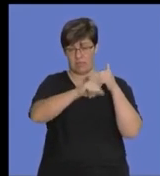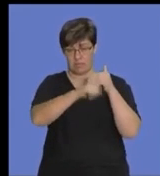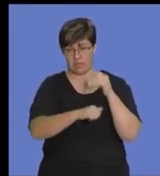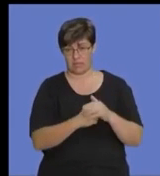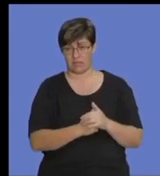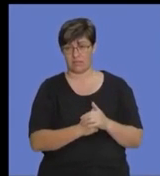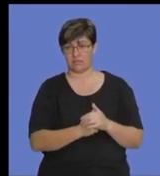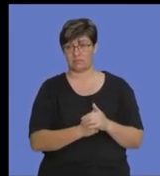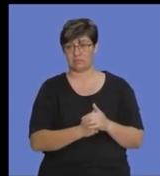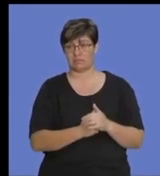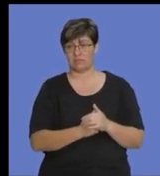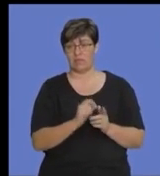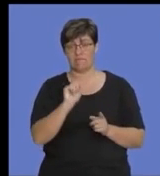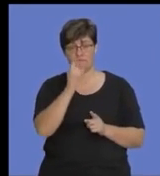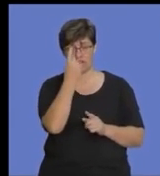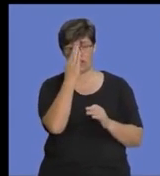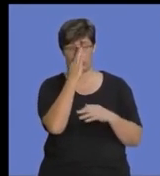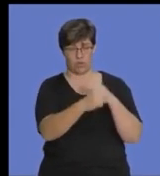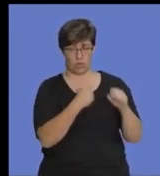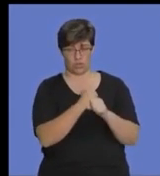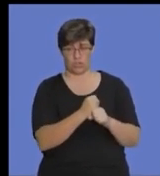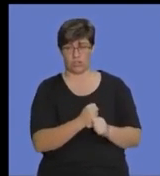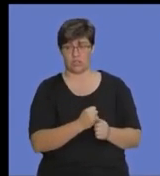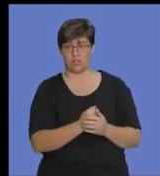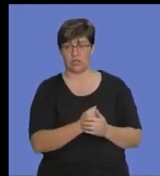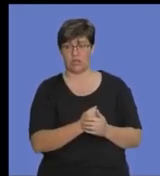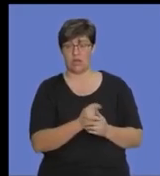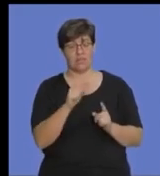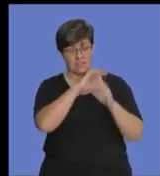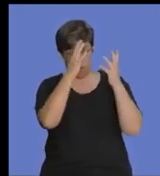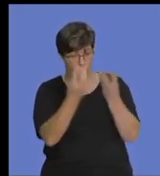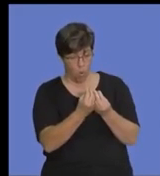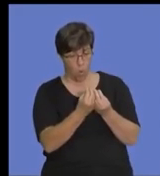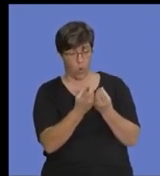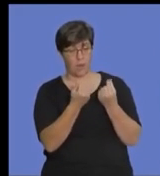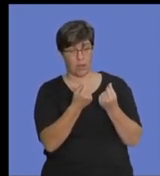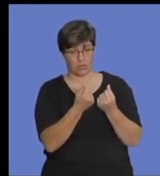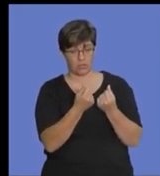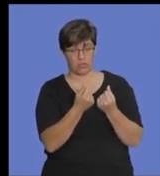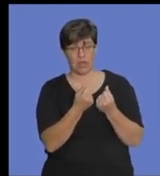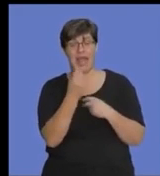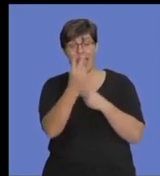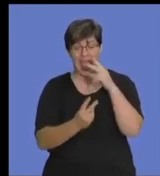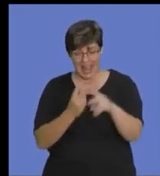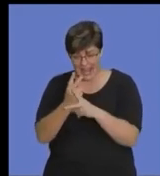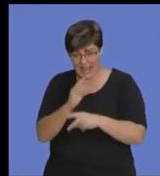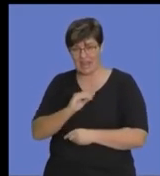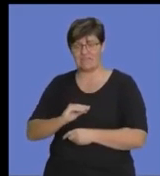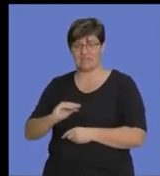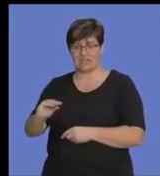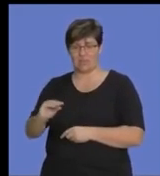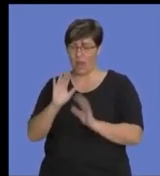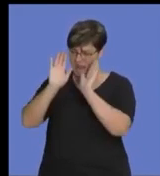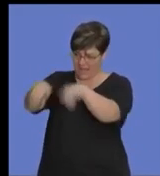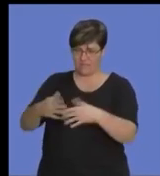compounded monthly. And this was for the first 3 years, right? But this whole amount was